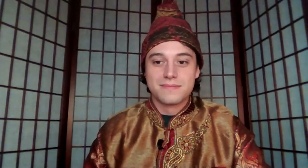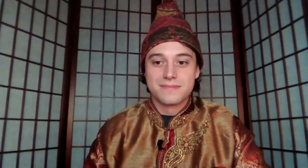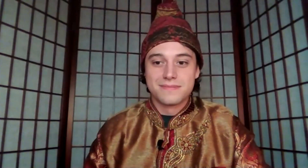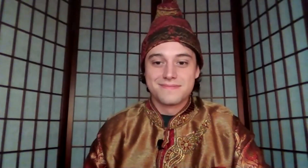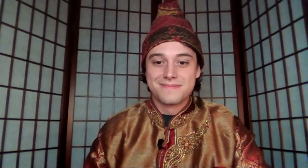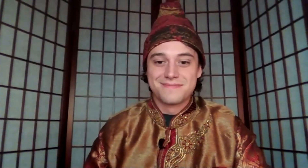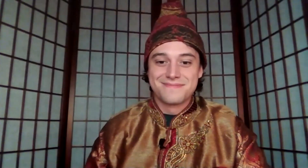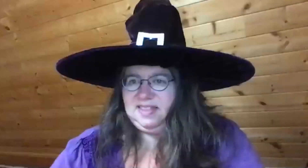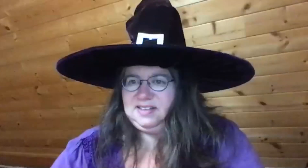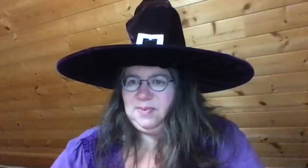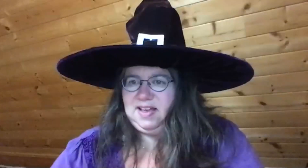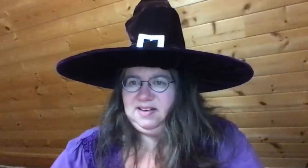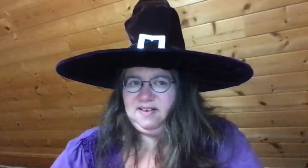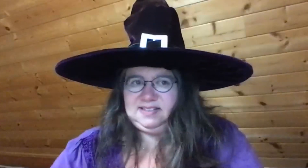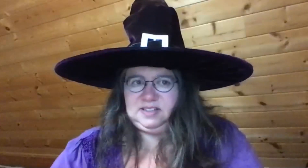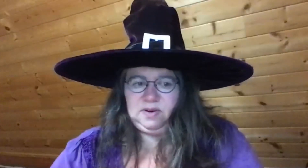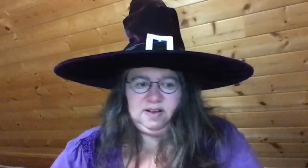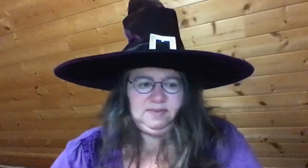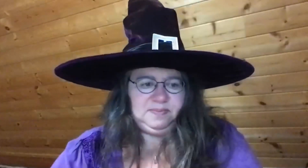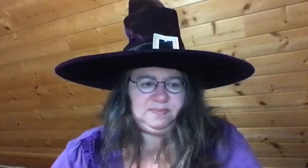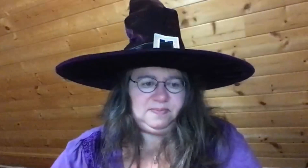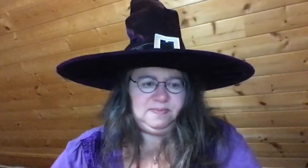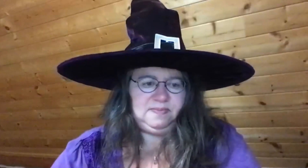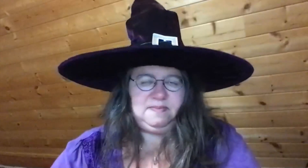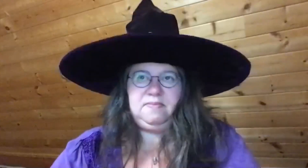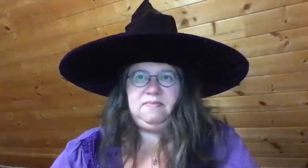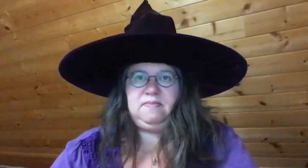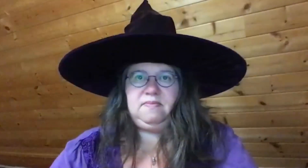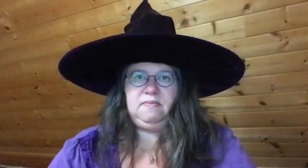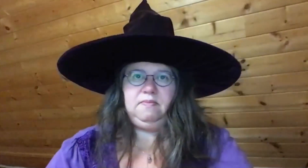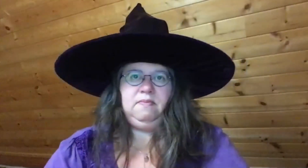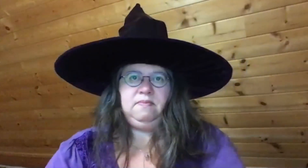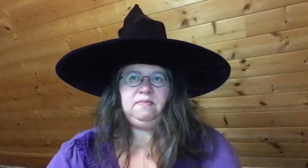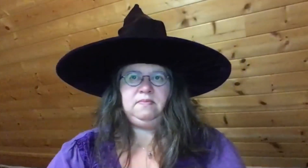Cool. Great, thanks, Wyatt. All right, Satora.